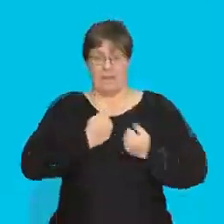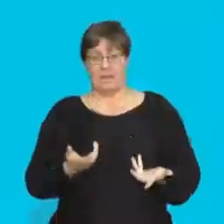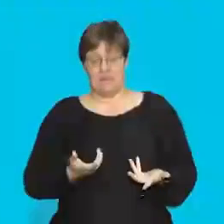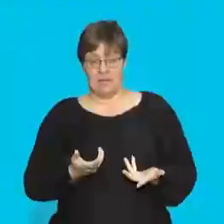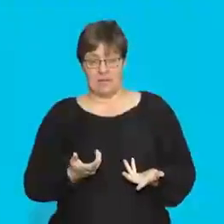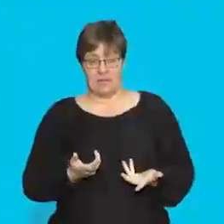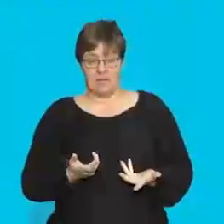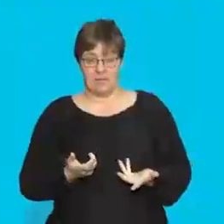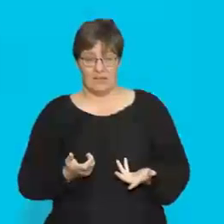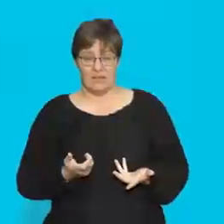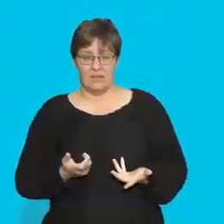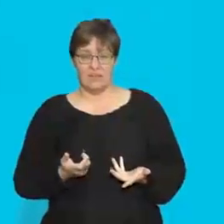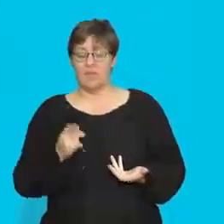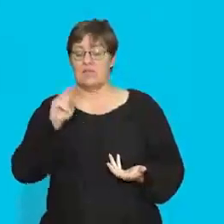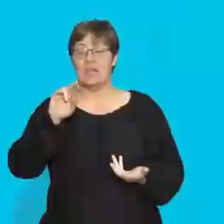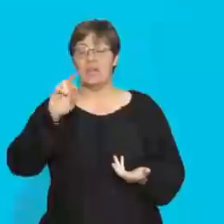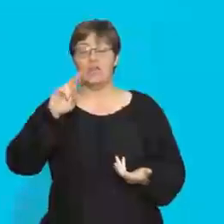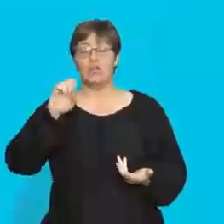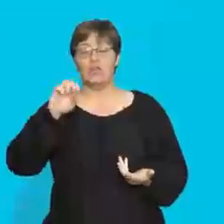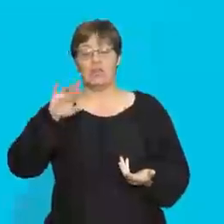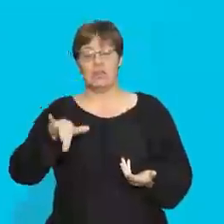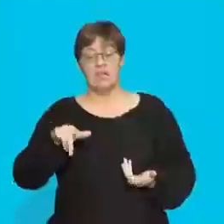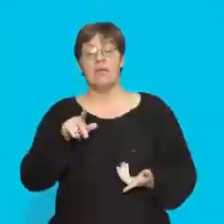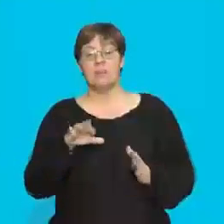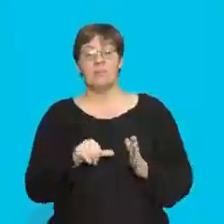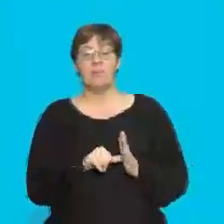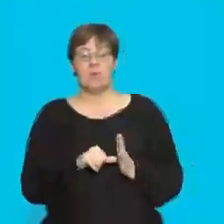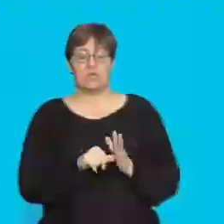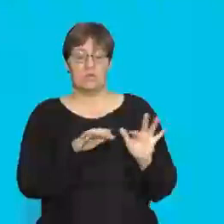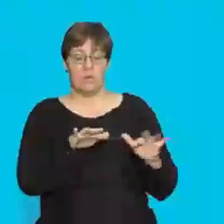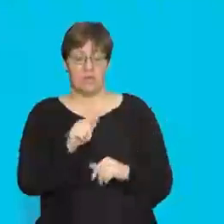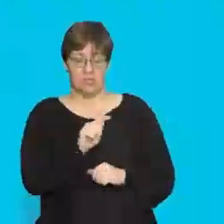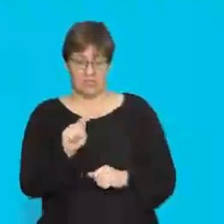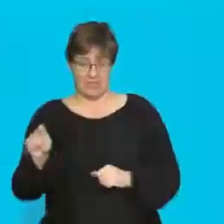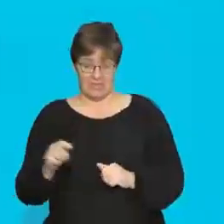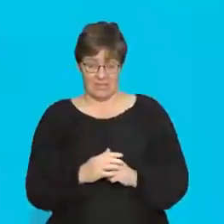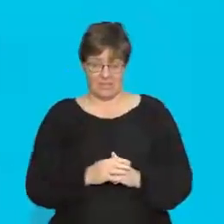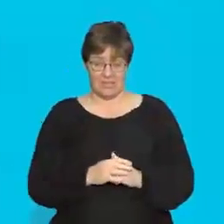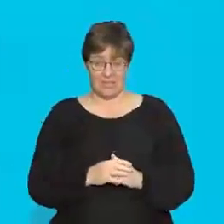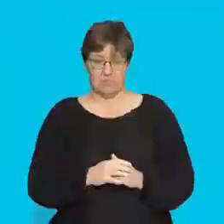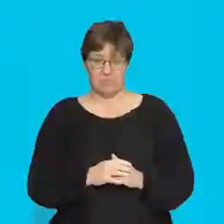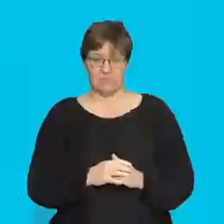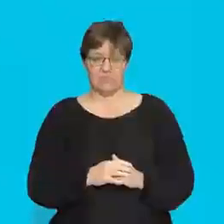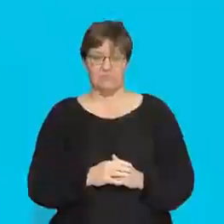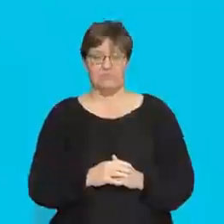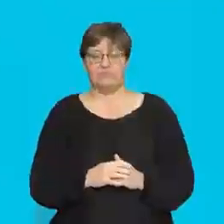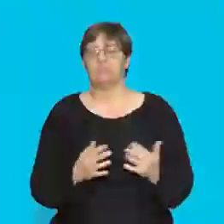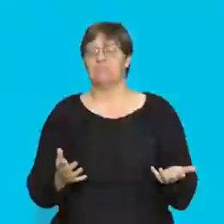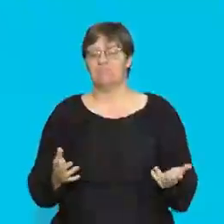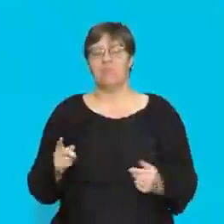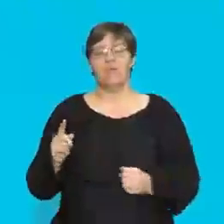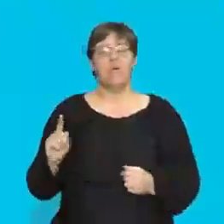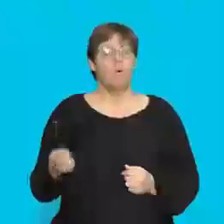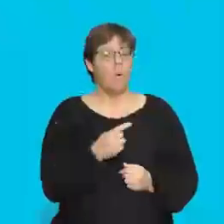any food found in this territory is mine. So territories are important to a lot of